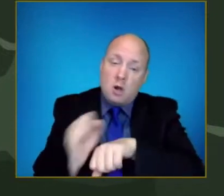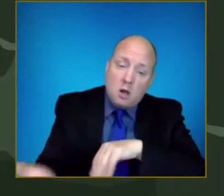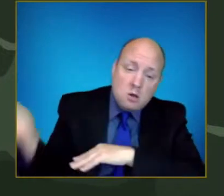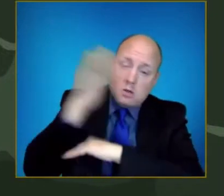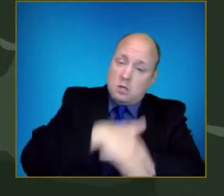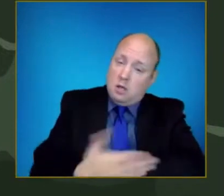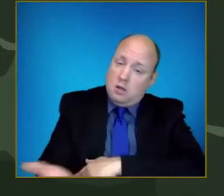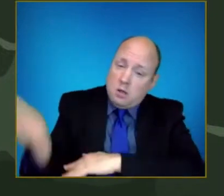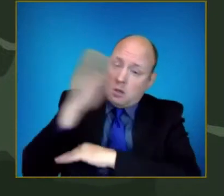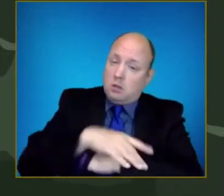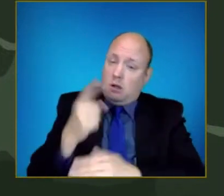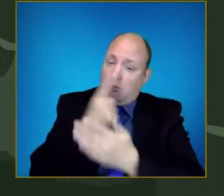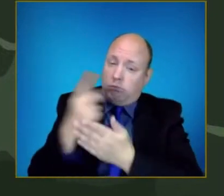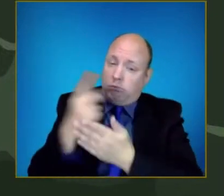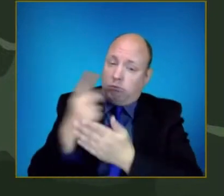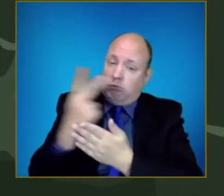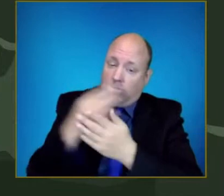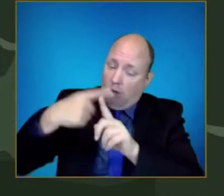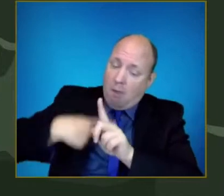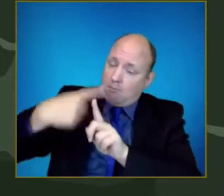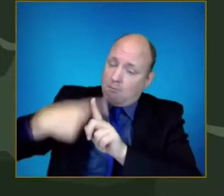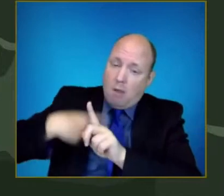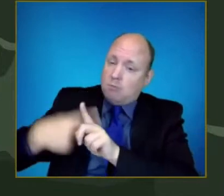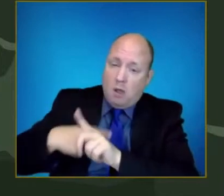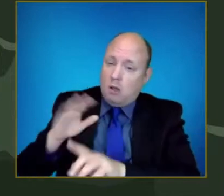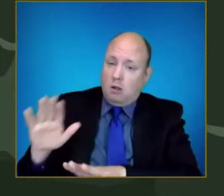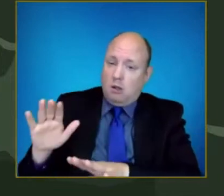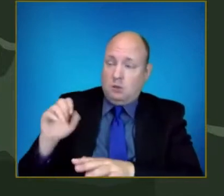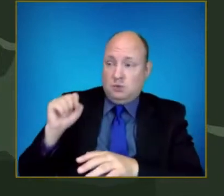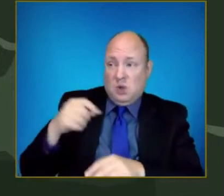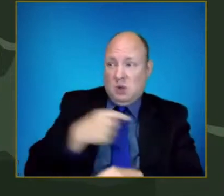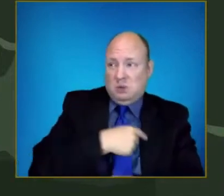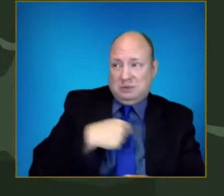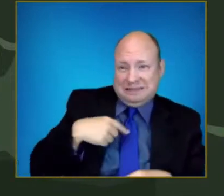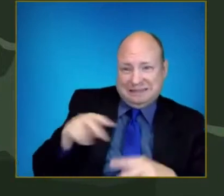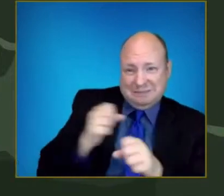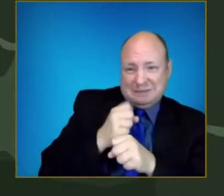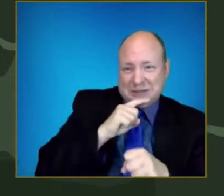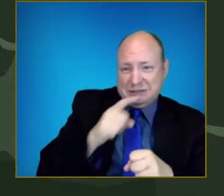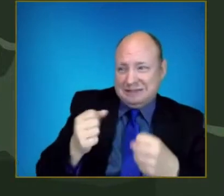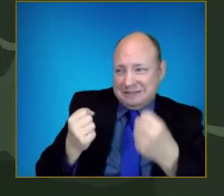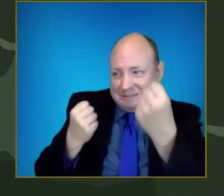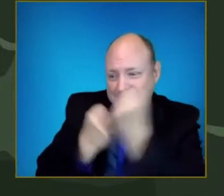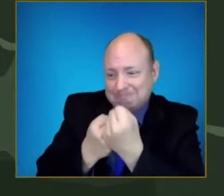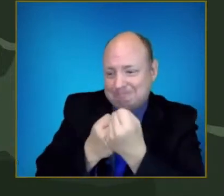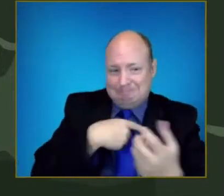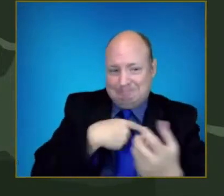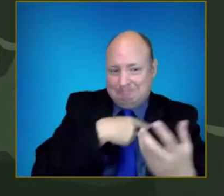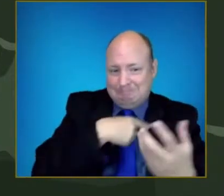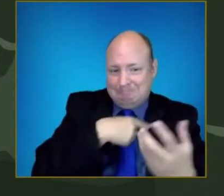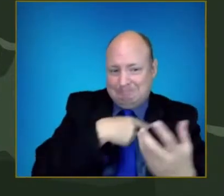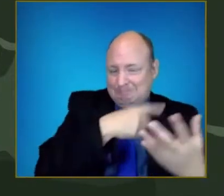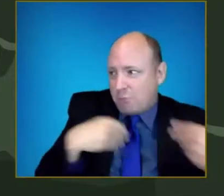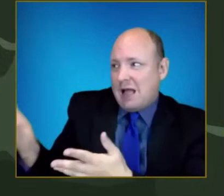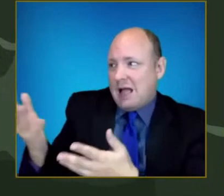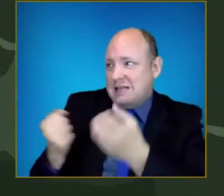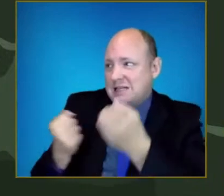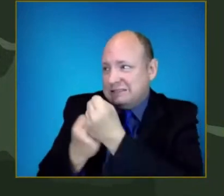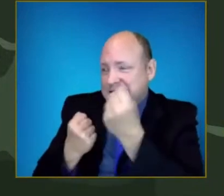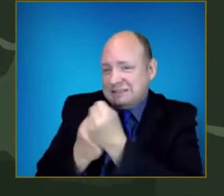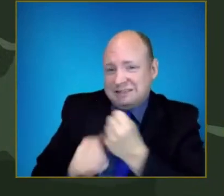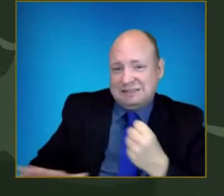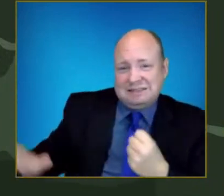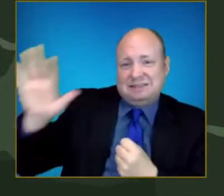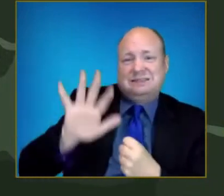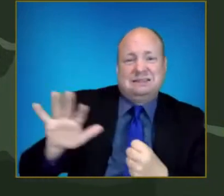weeks, providing incredibly valuable patient care, life-saving care, and to have an